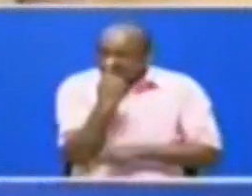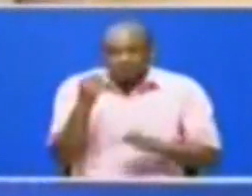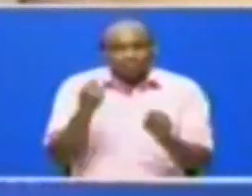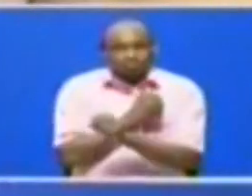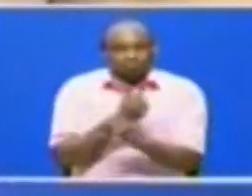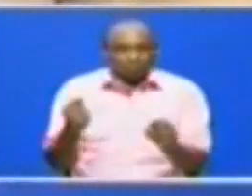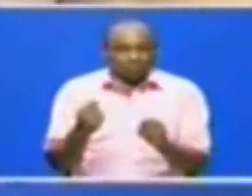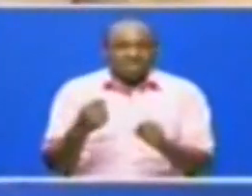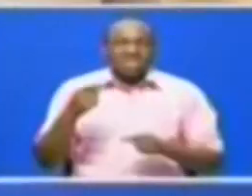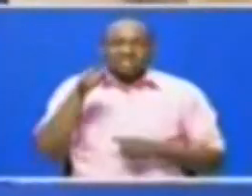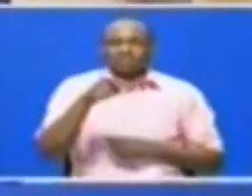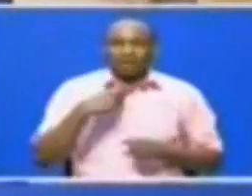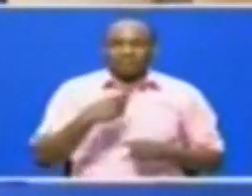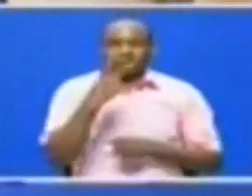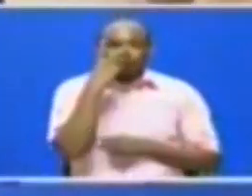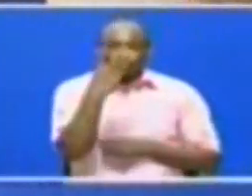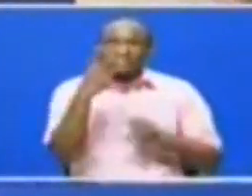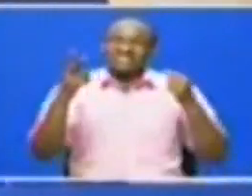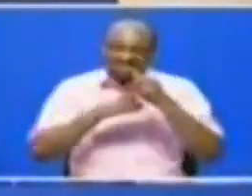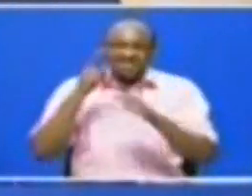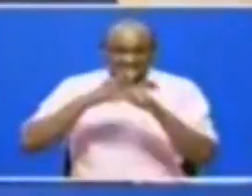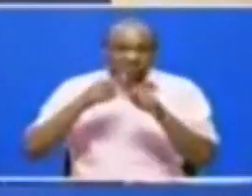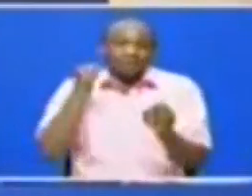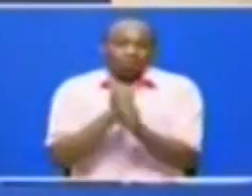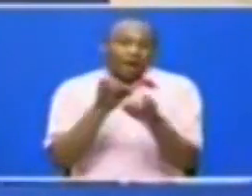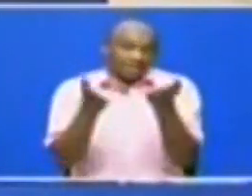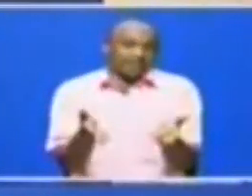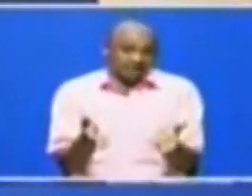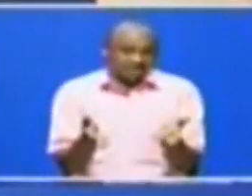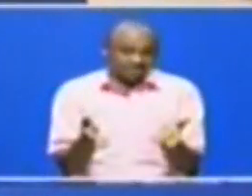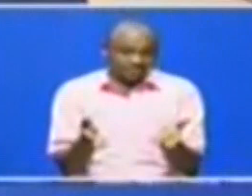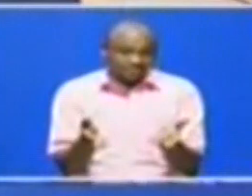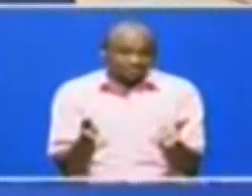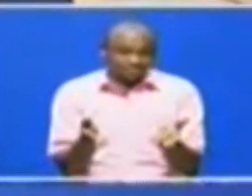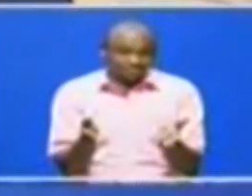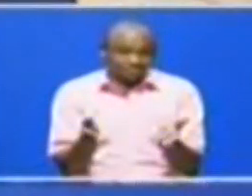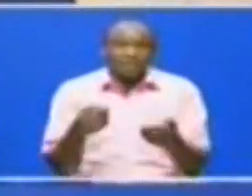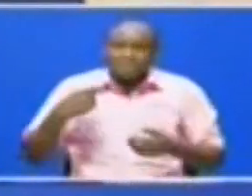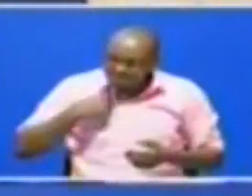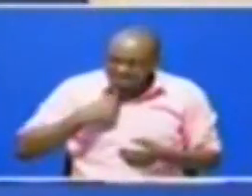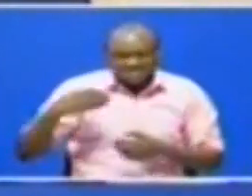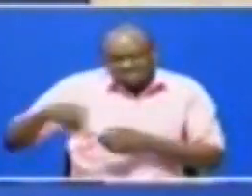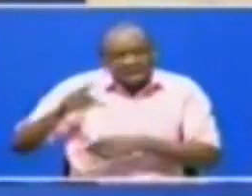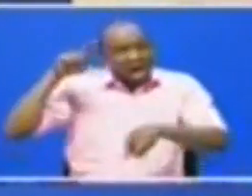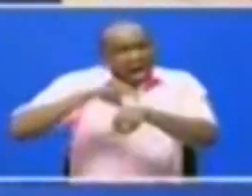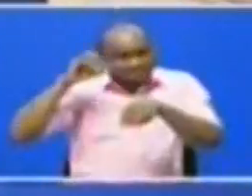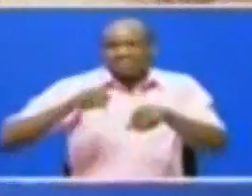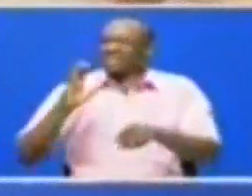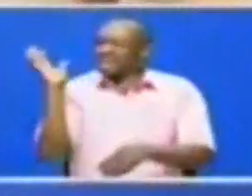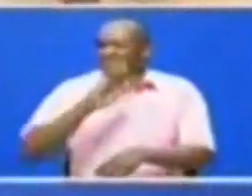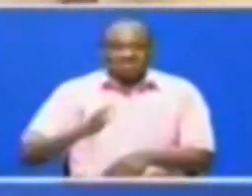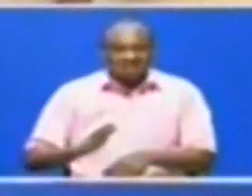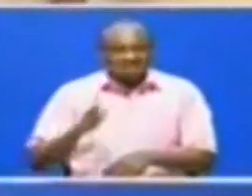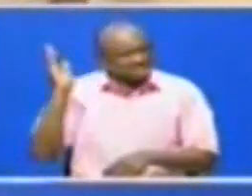Kuna miaka 27 nikifanya hii kazi. na sijawahi kuumwa